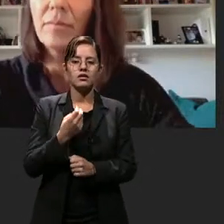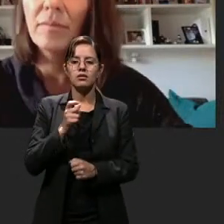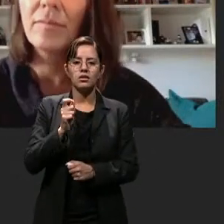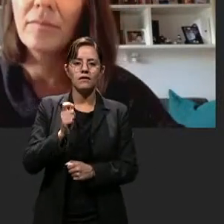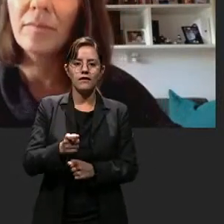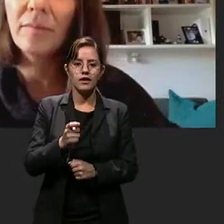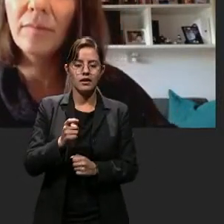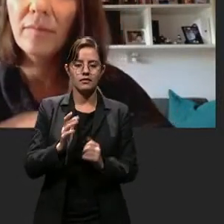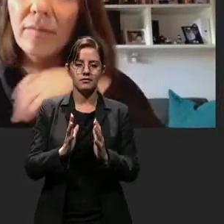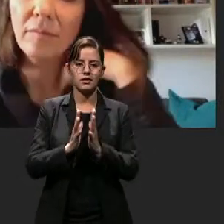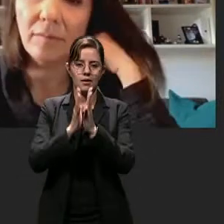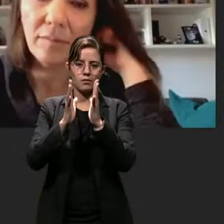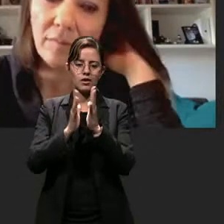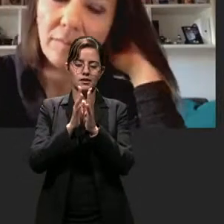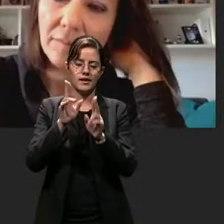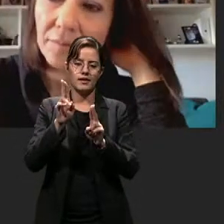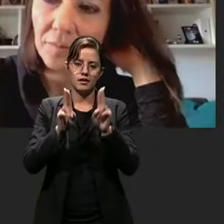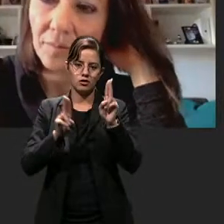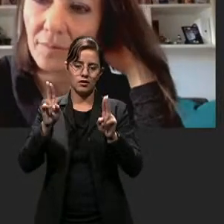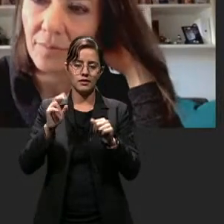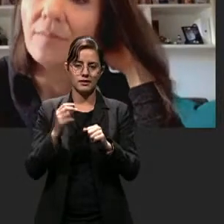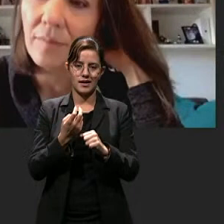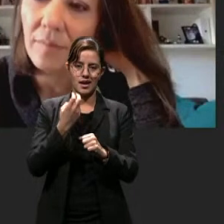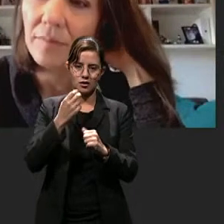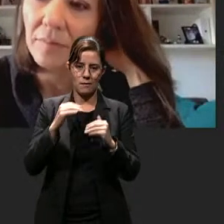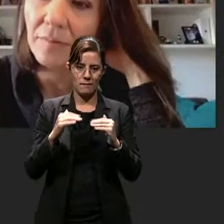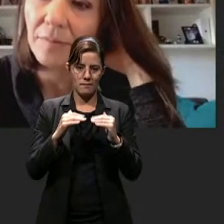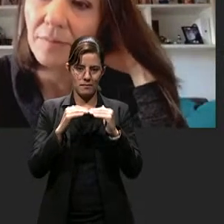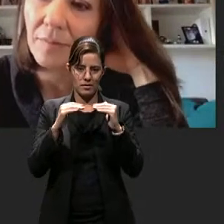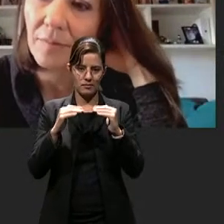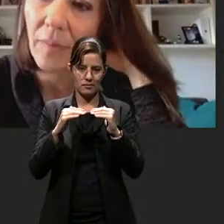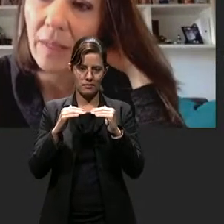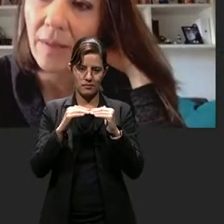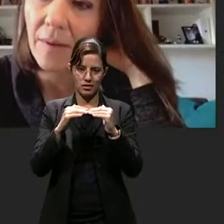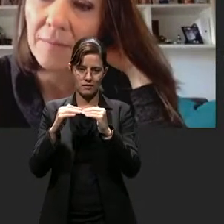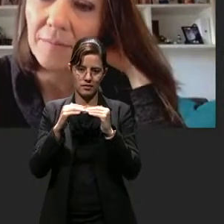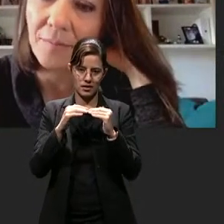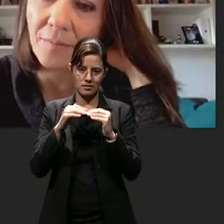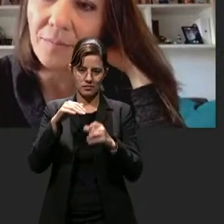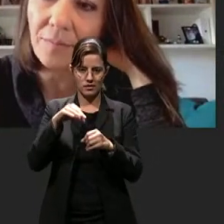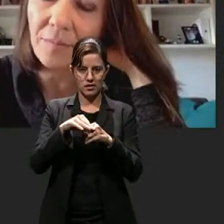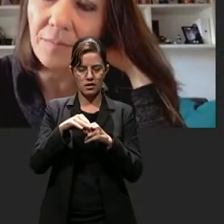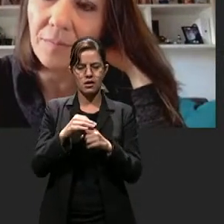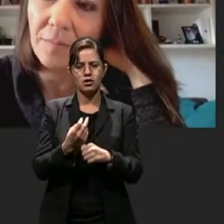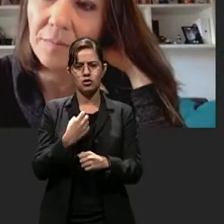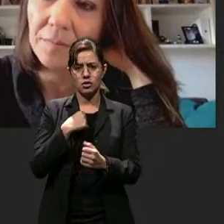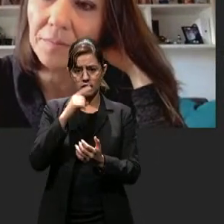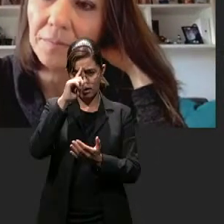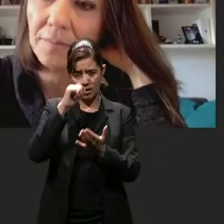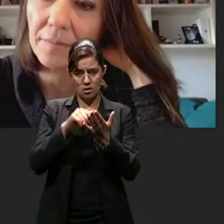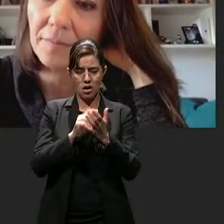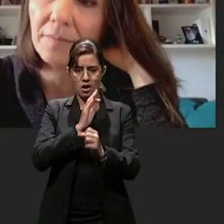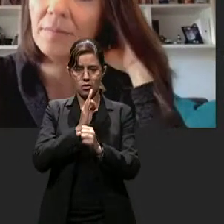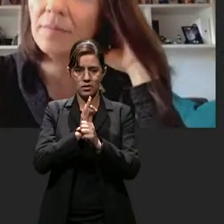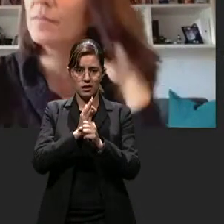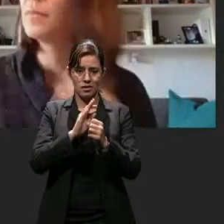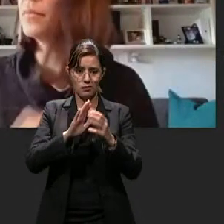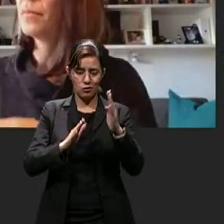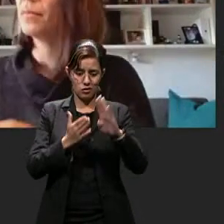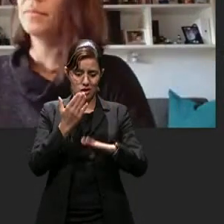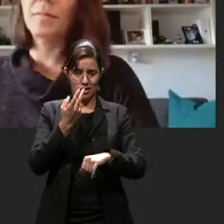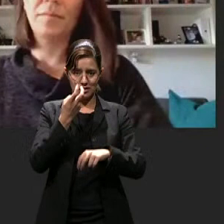part of a summit for electoral democracy, which seems to me quite relevant right